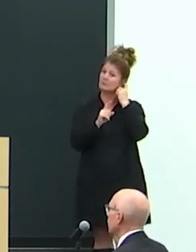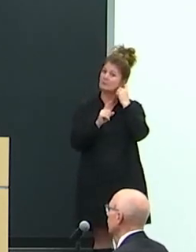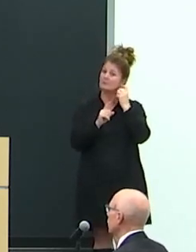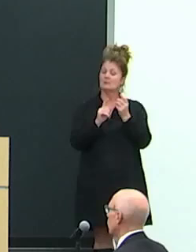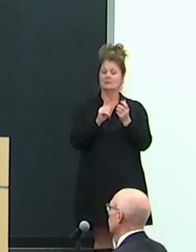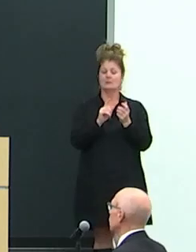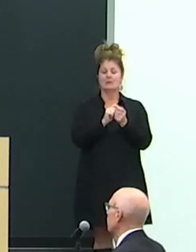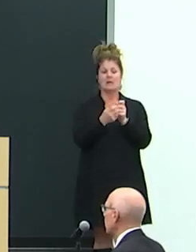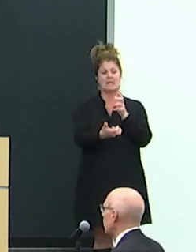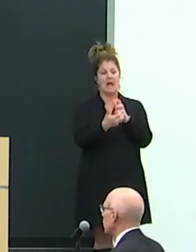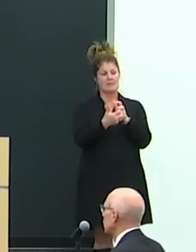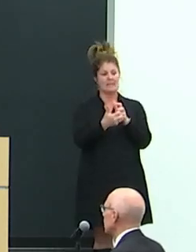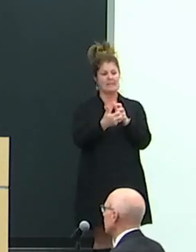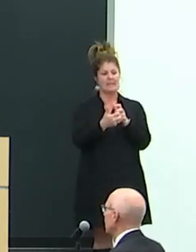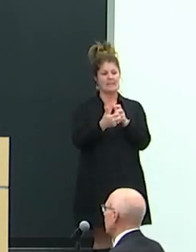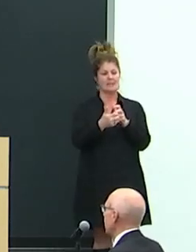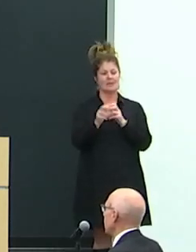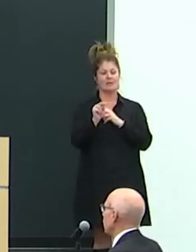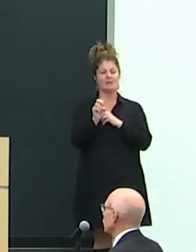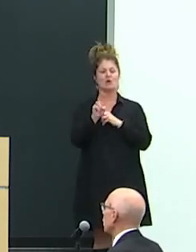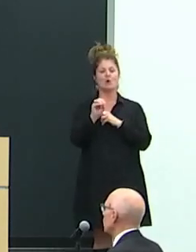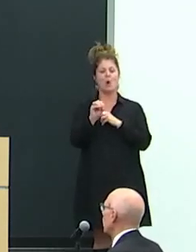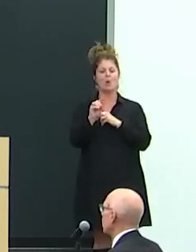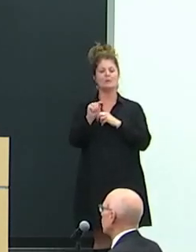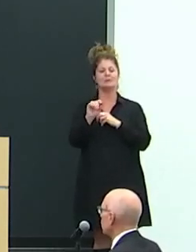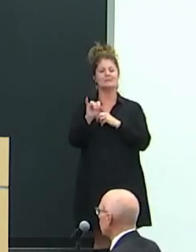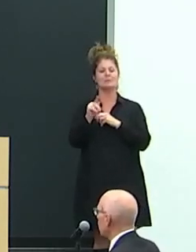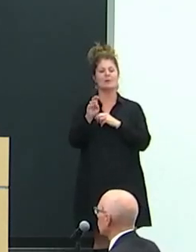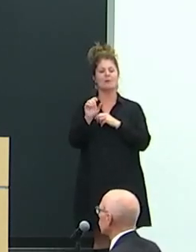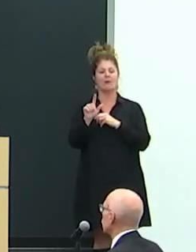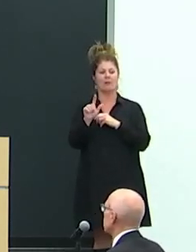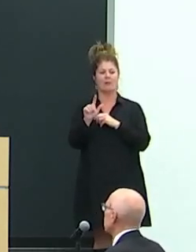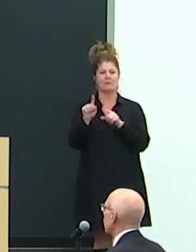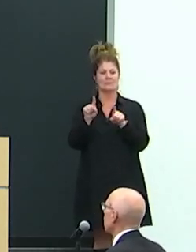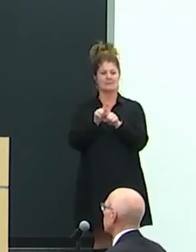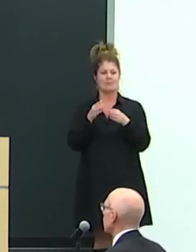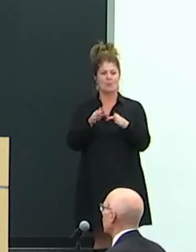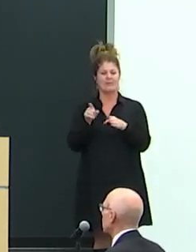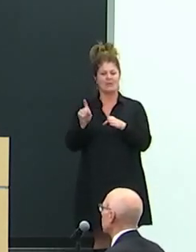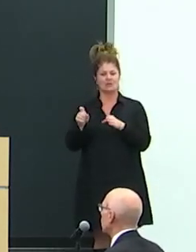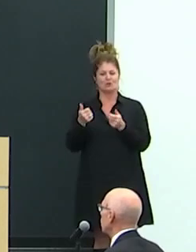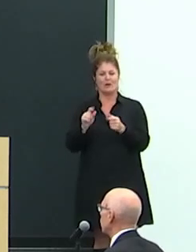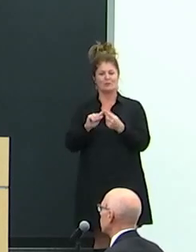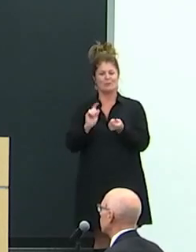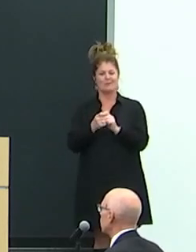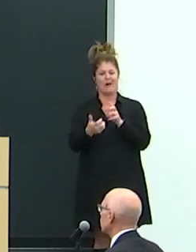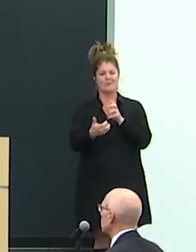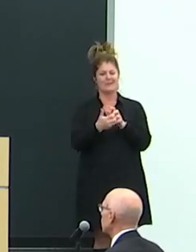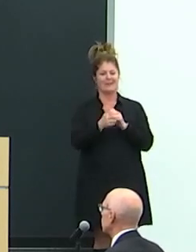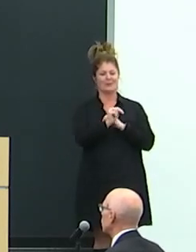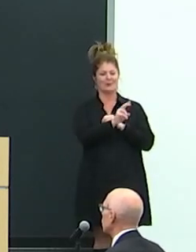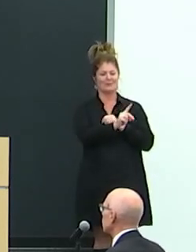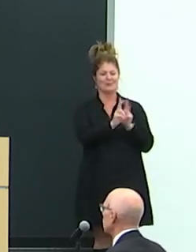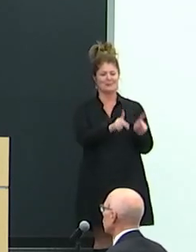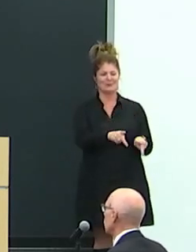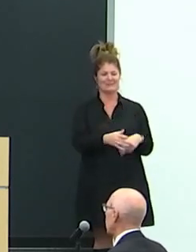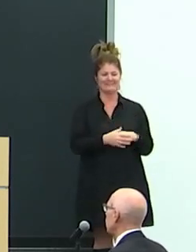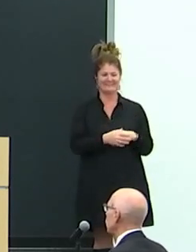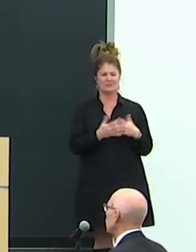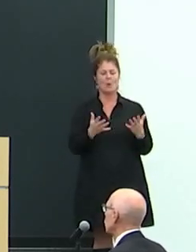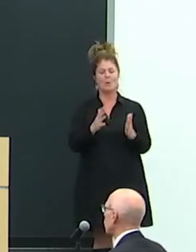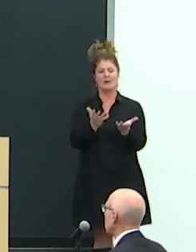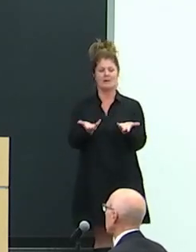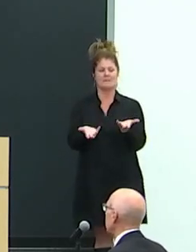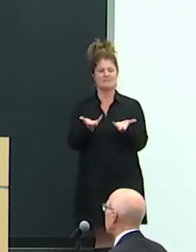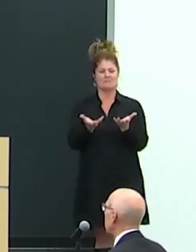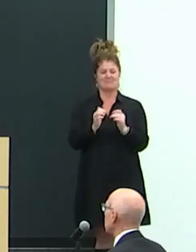accommodating the neurotypicals in the same way the neurotypicals should be trying to accommodate the neurodiverse individuals? So how do